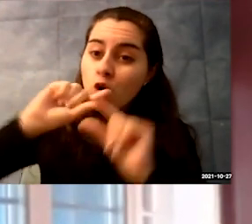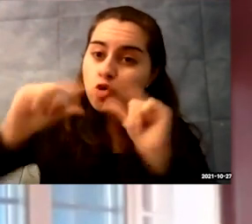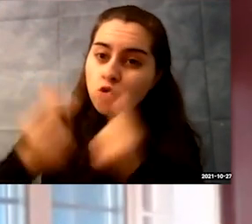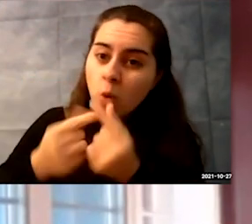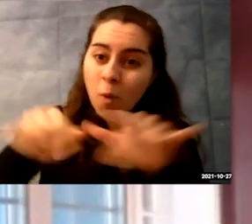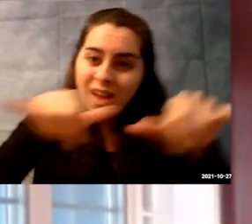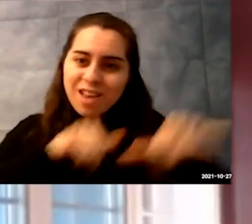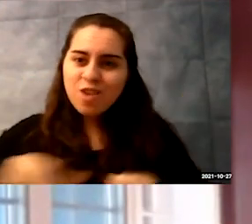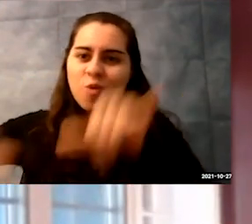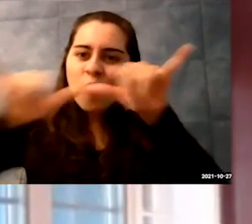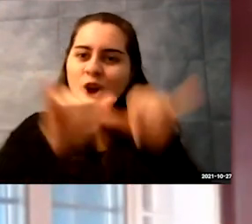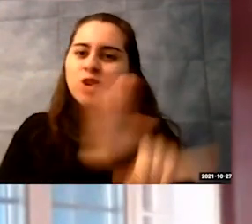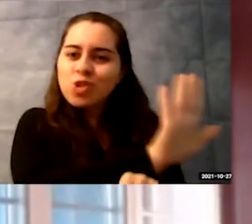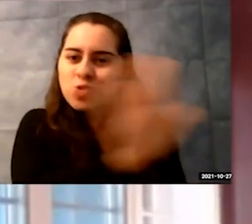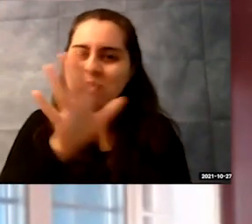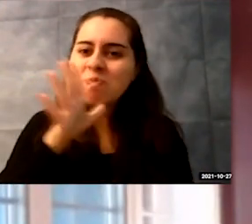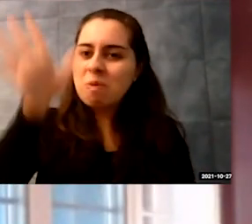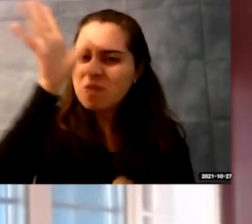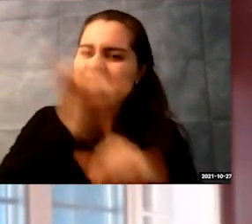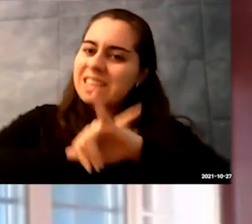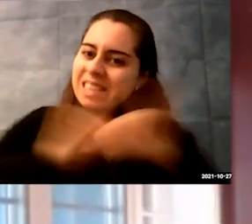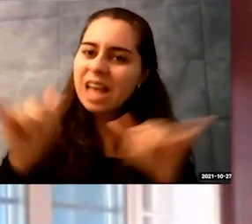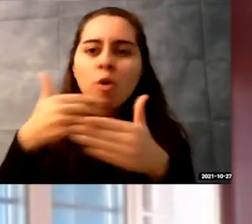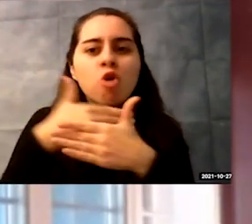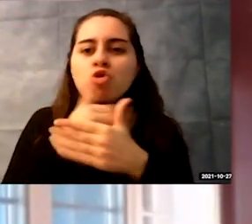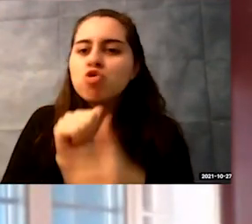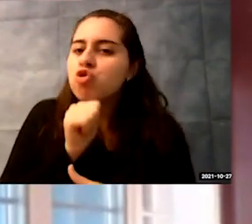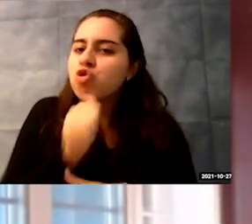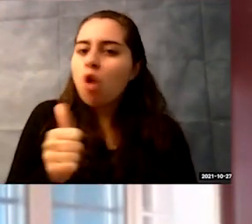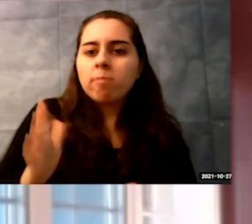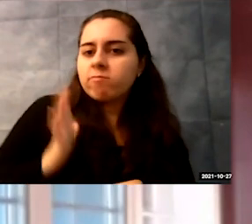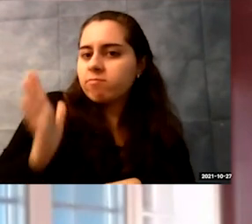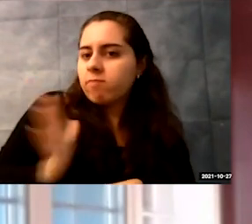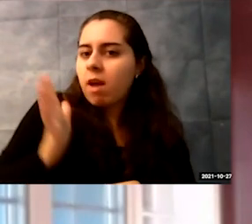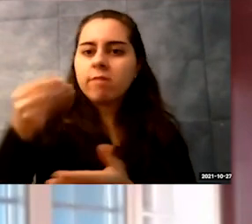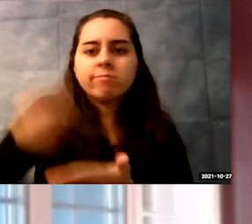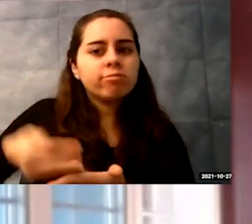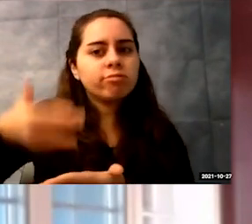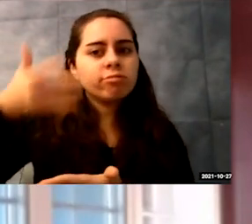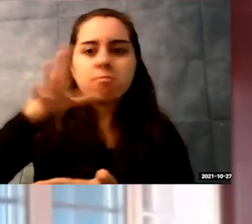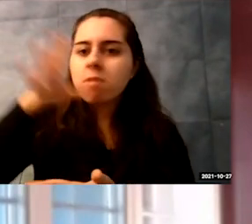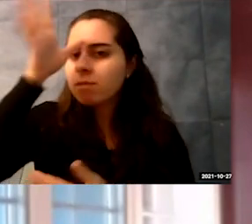class and significantly different in terms of the racial composition of the group.